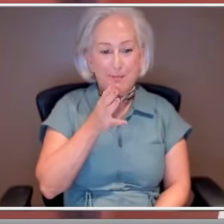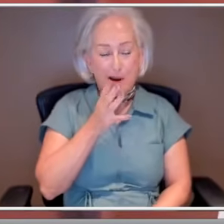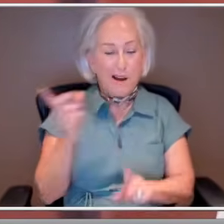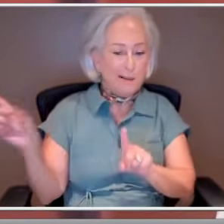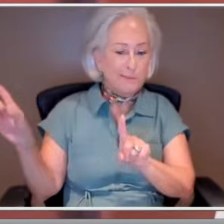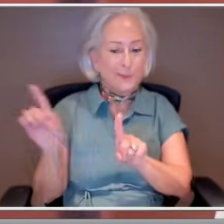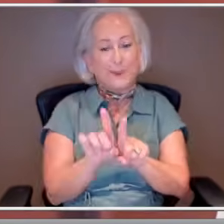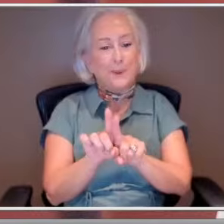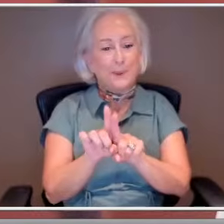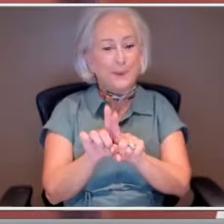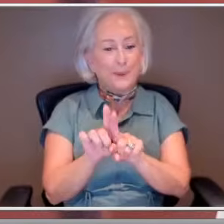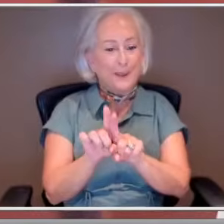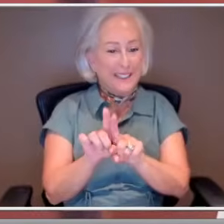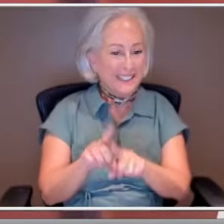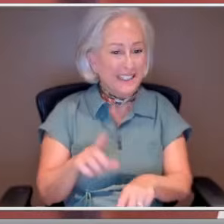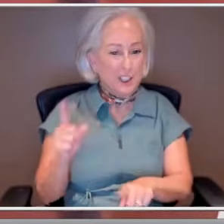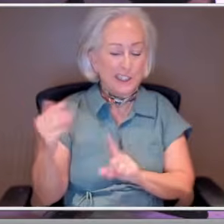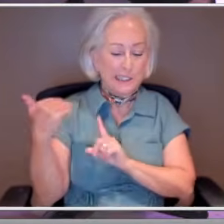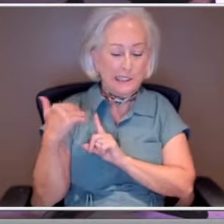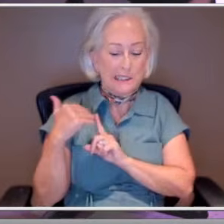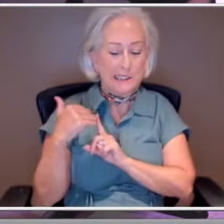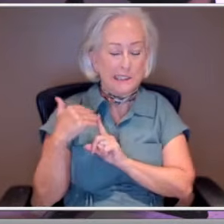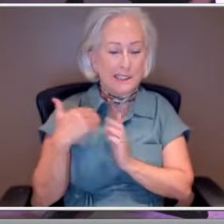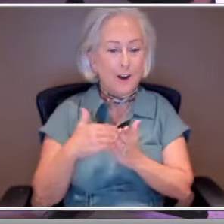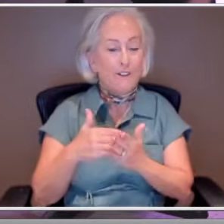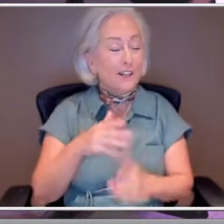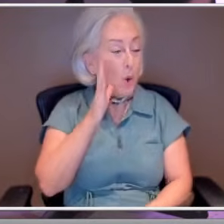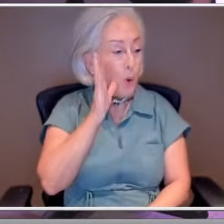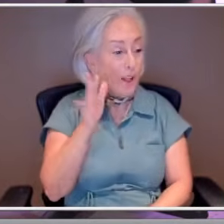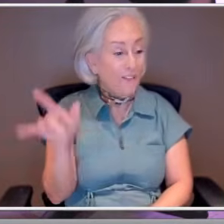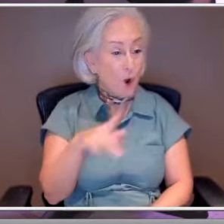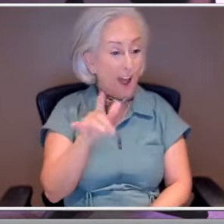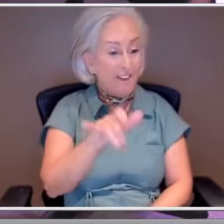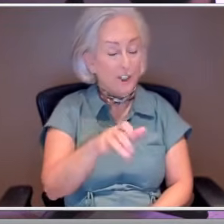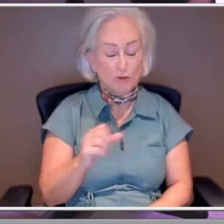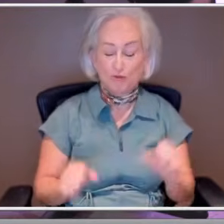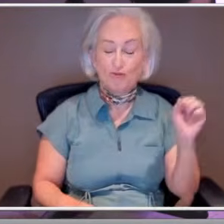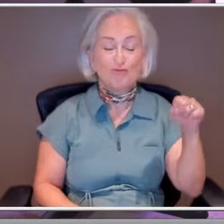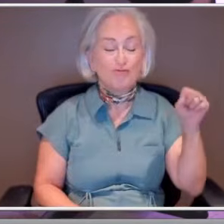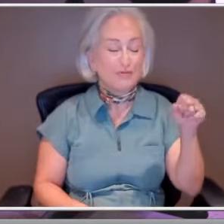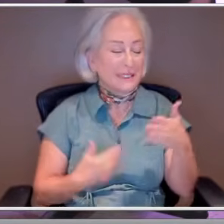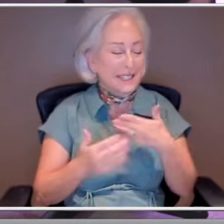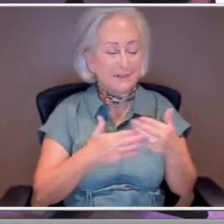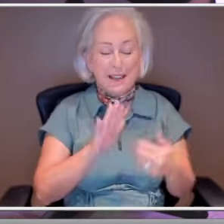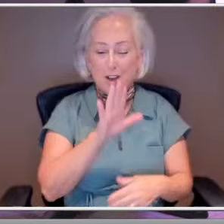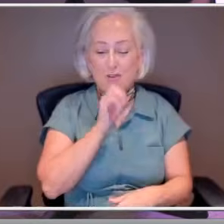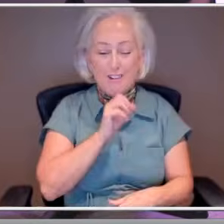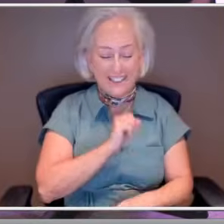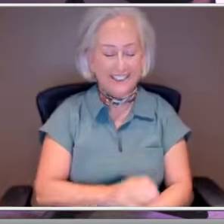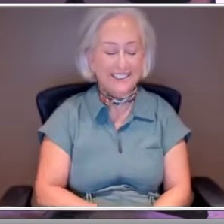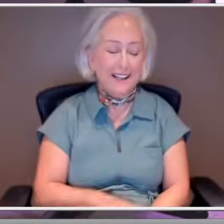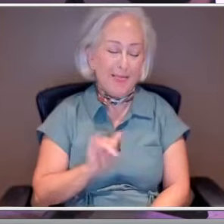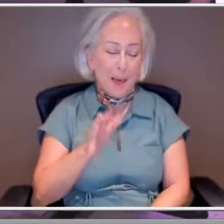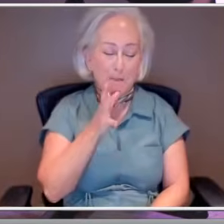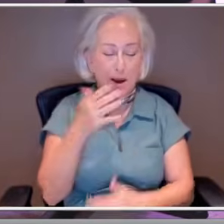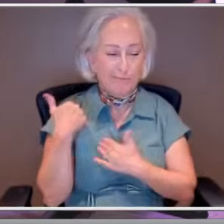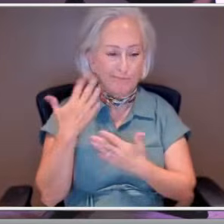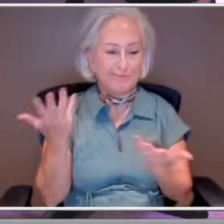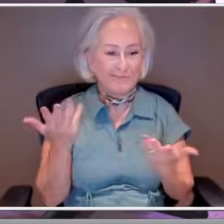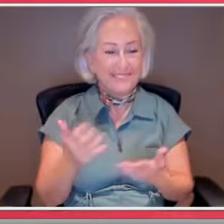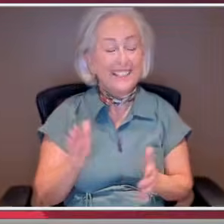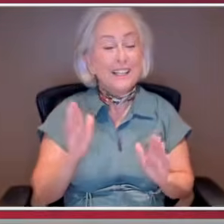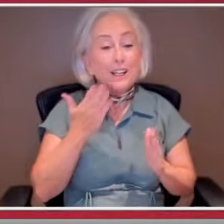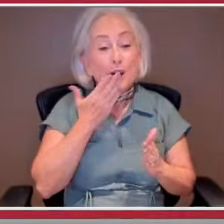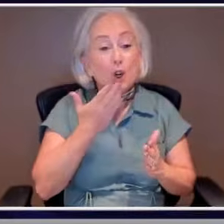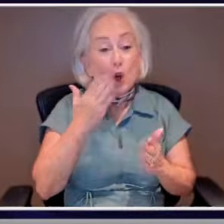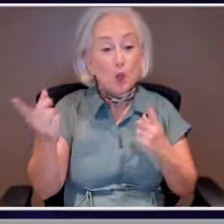mom, she gets on me a lot. She'll be doing that forever. Right. It doesn't matter how old you are, and that's what moms do. We have some great questions coming in from our